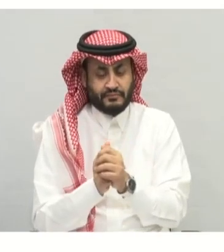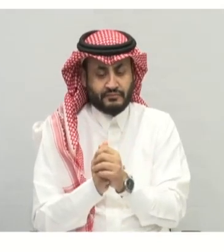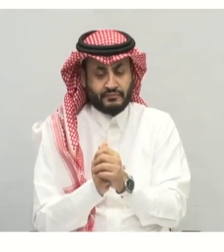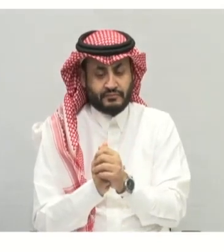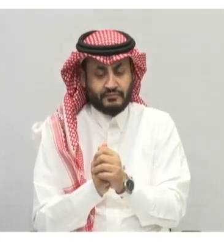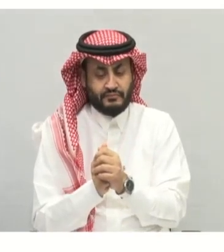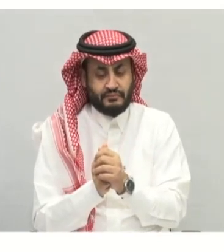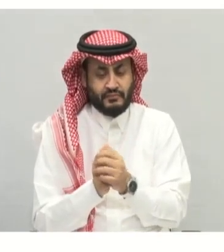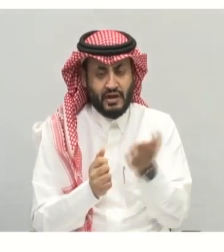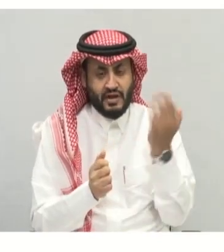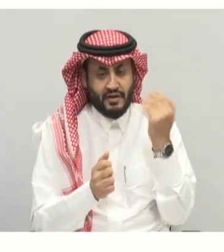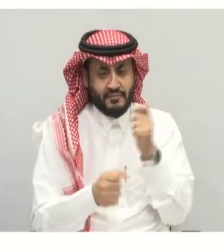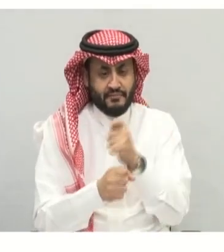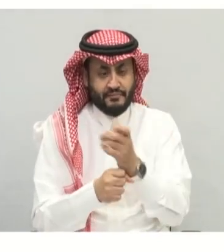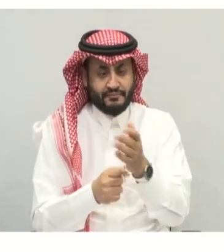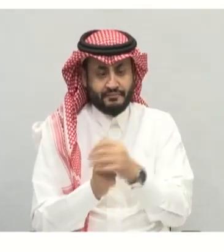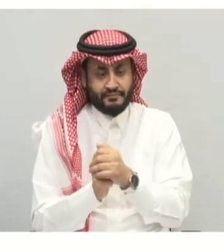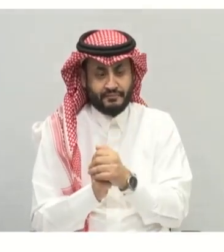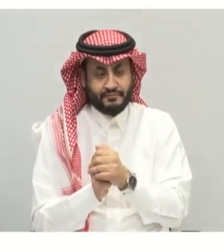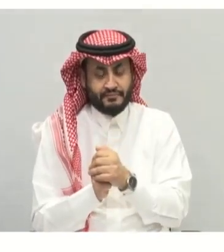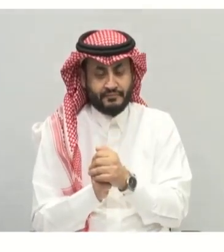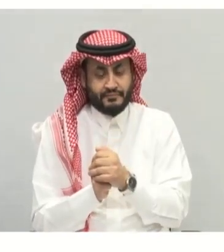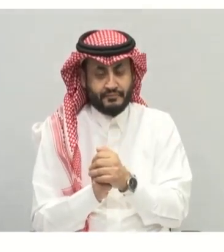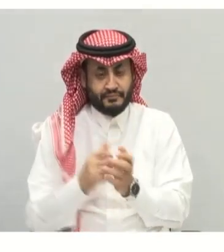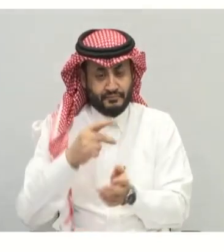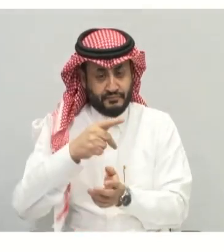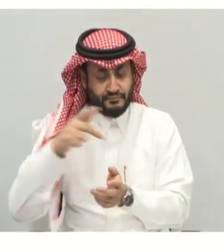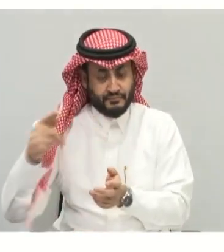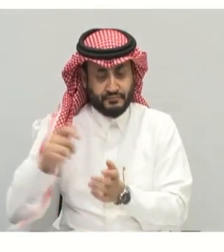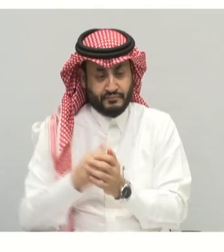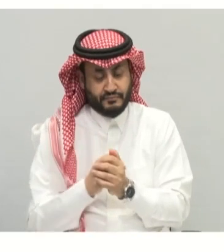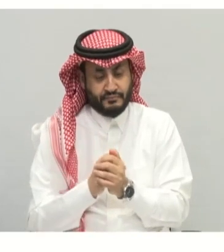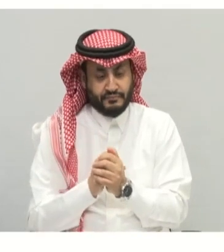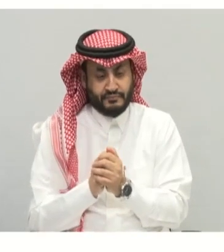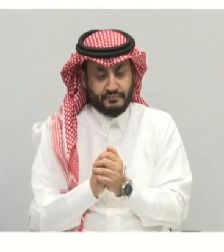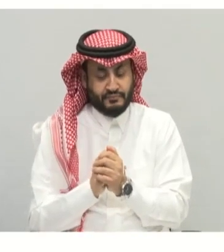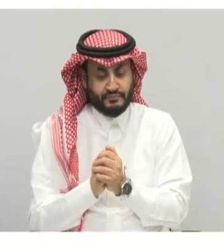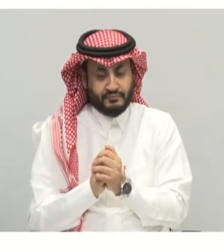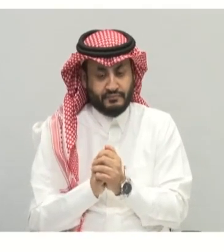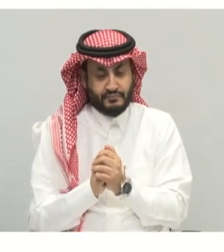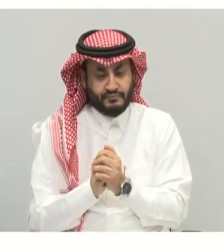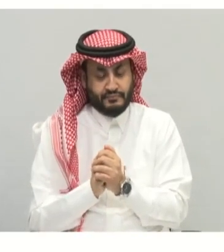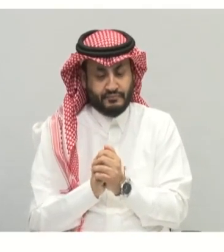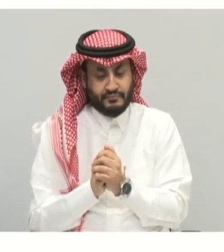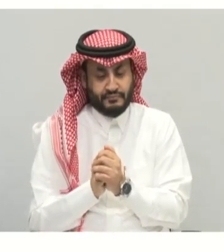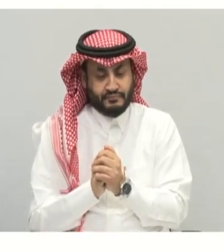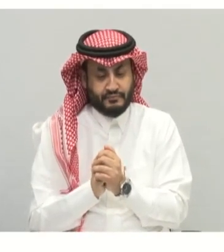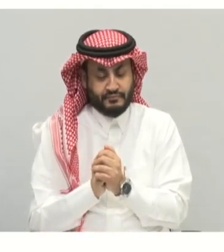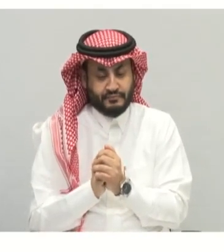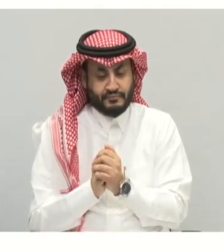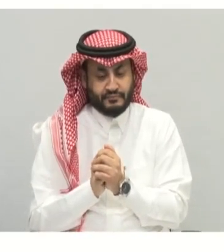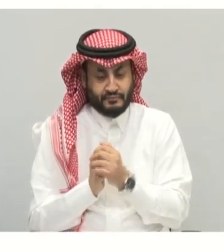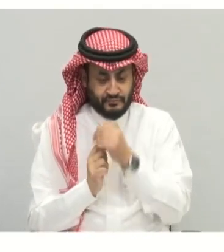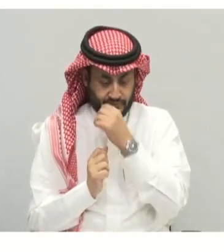correct past tense of these verbs so for example had always wanted to visit China so here